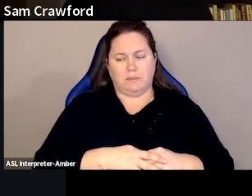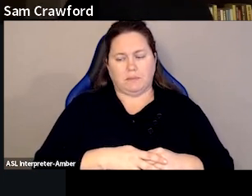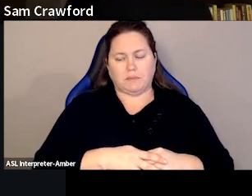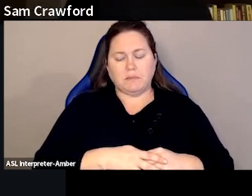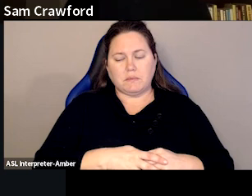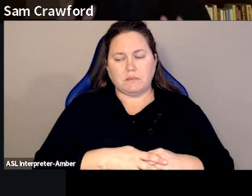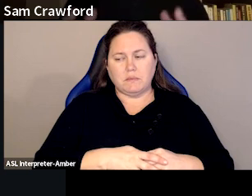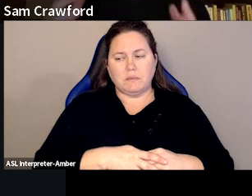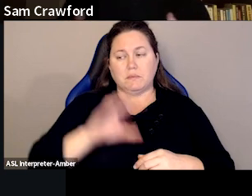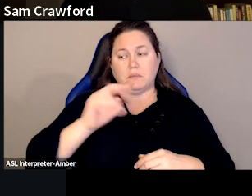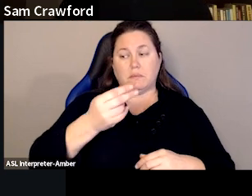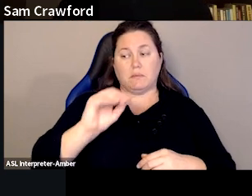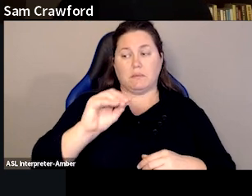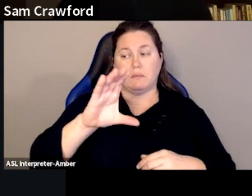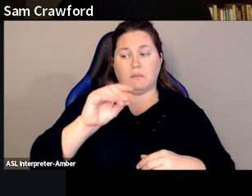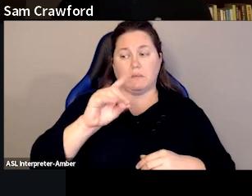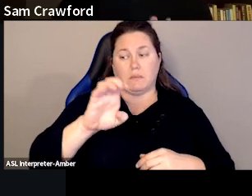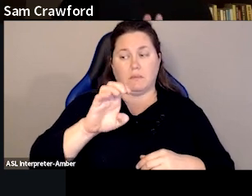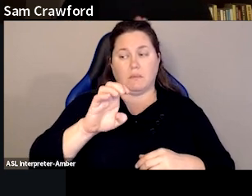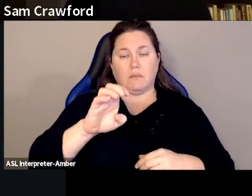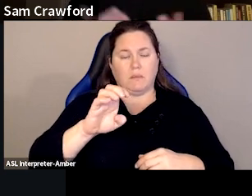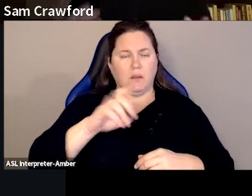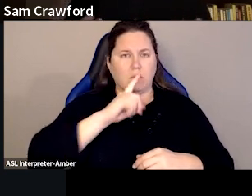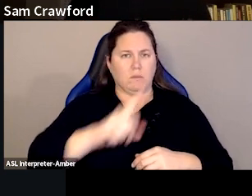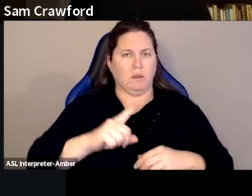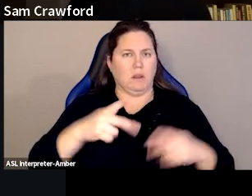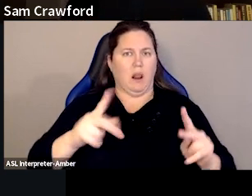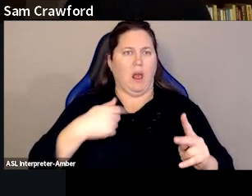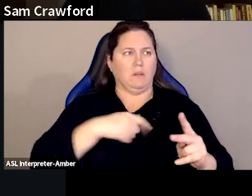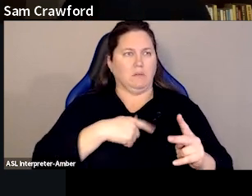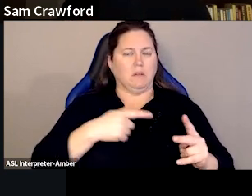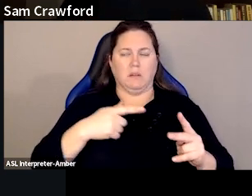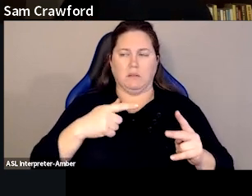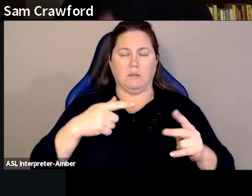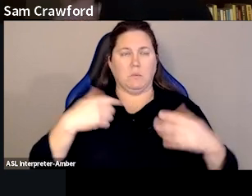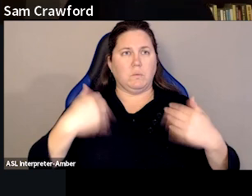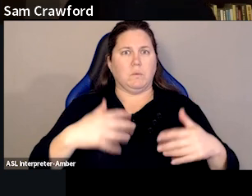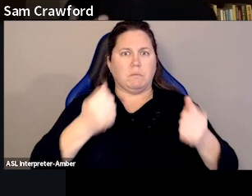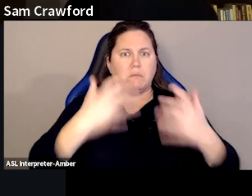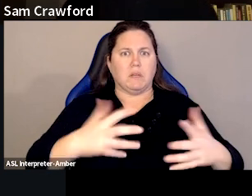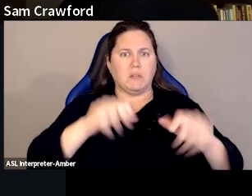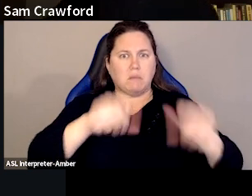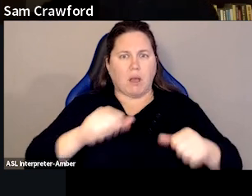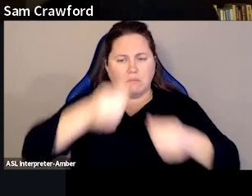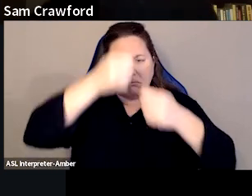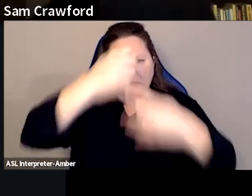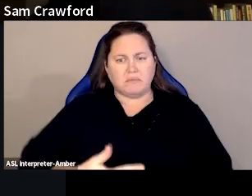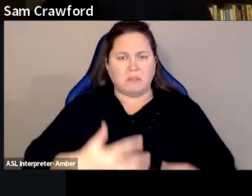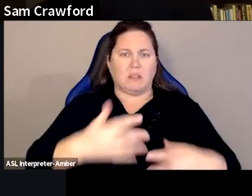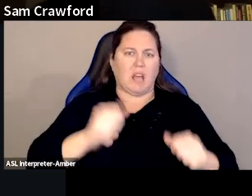no code allows us to halt that website-induced dread, and it opens up a world of possibility for making changes on the